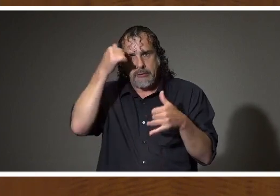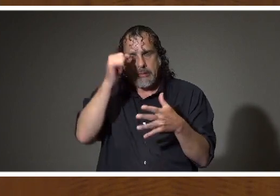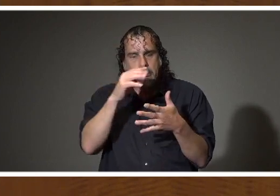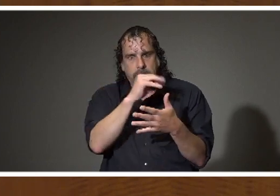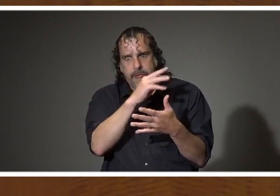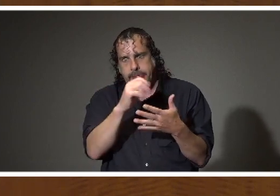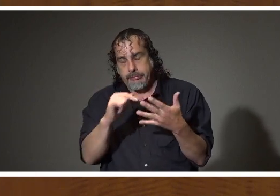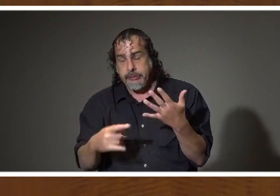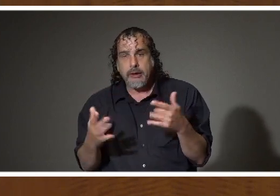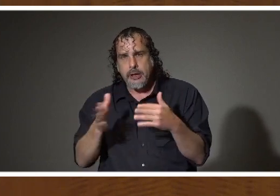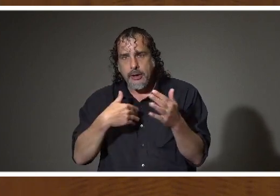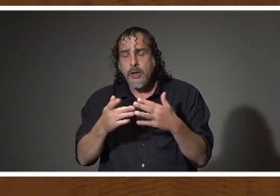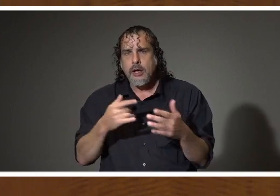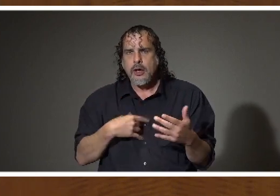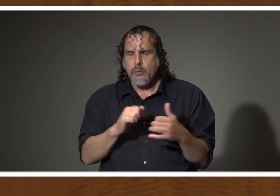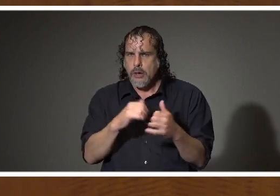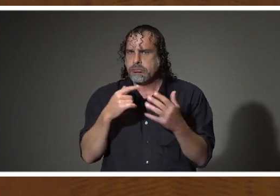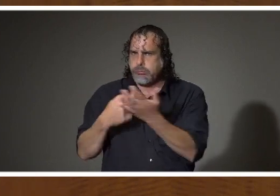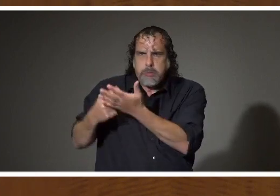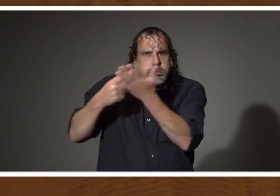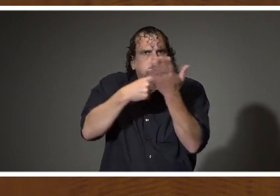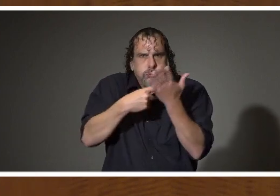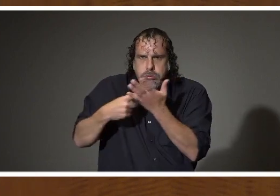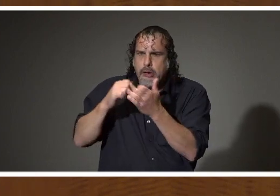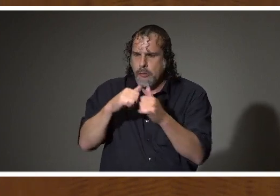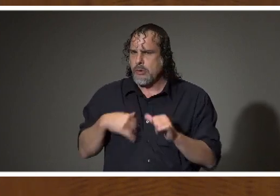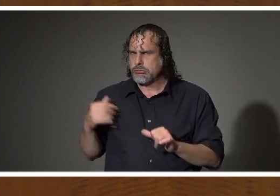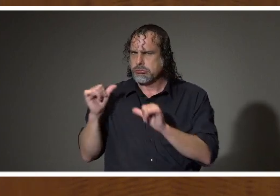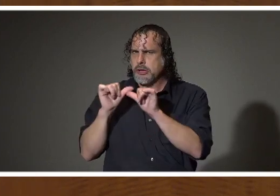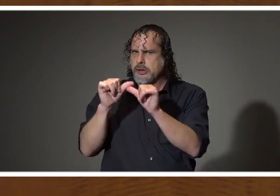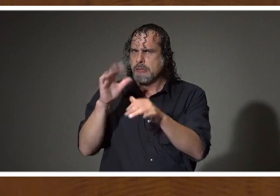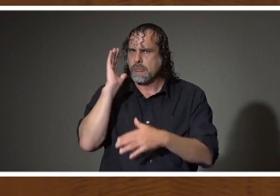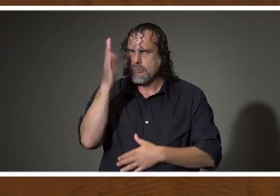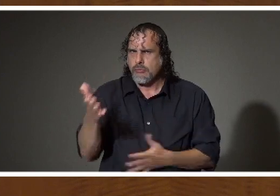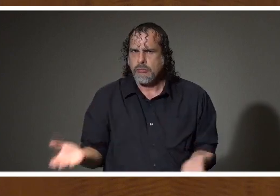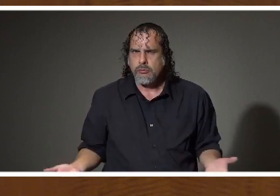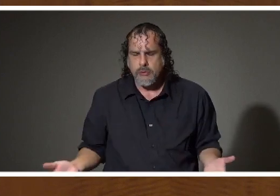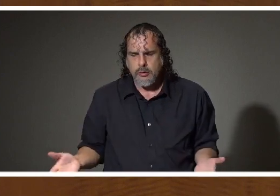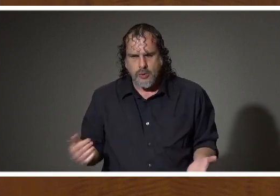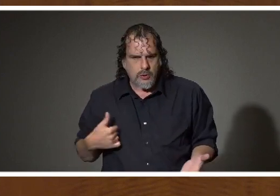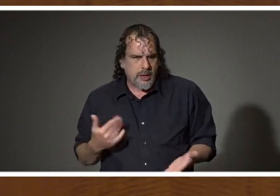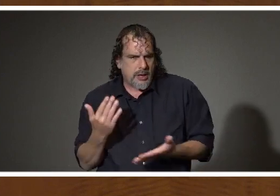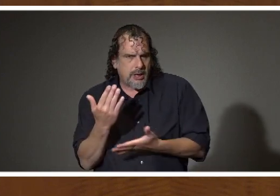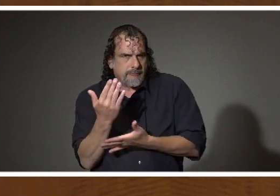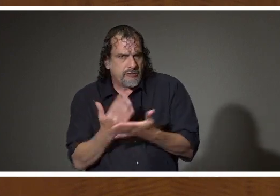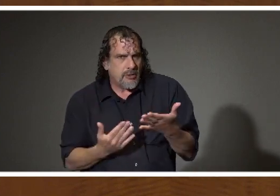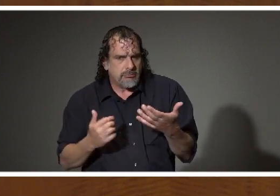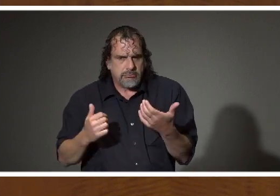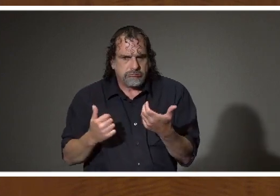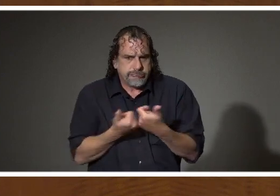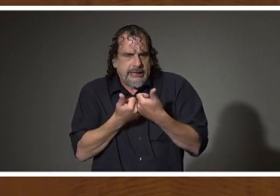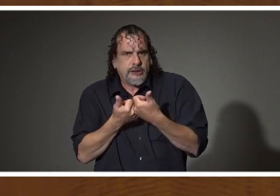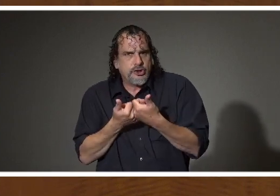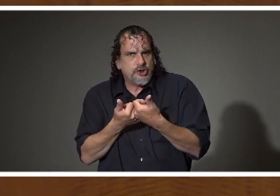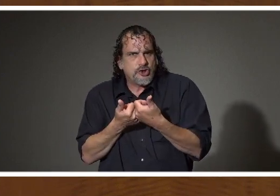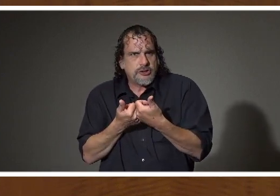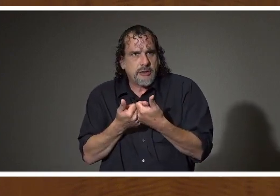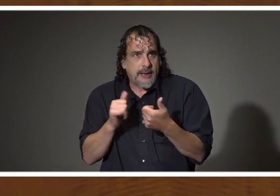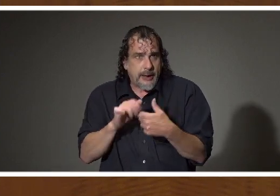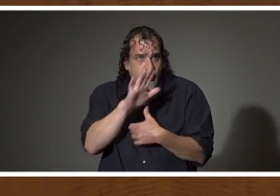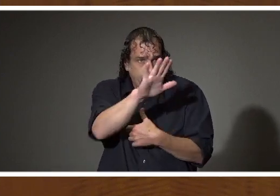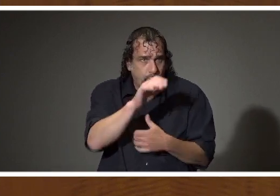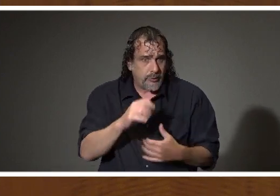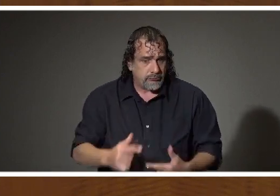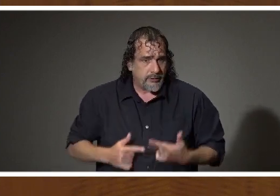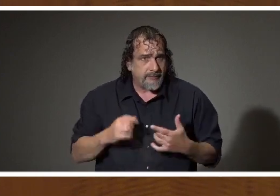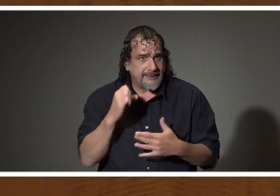we are working closely together, and we'll continue to do so. We have some challenges, particularly, Dave, down where you live, because